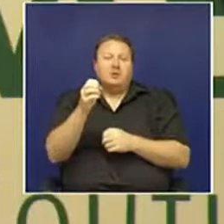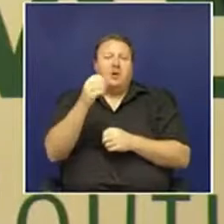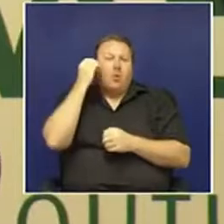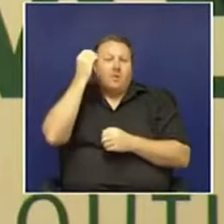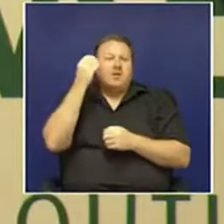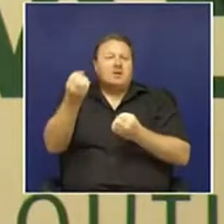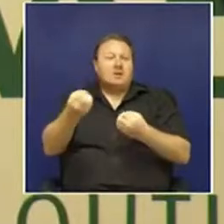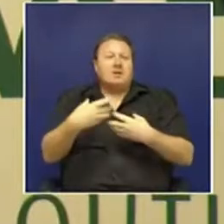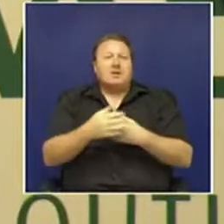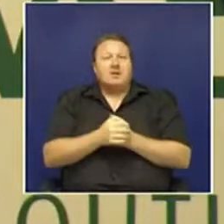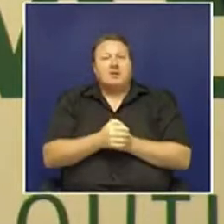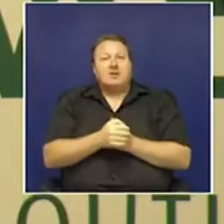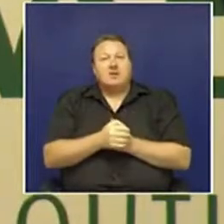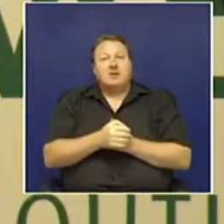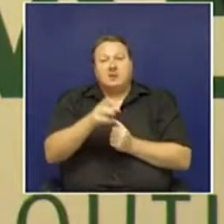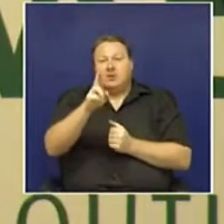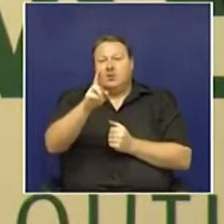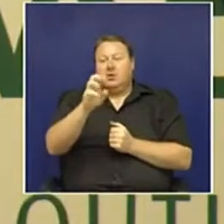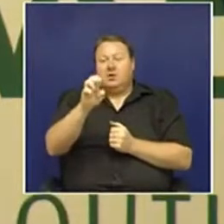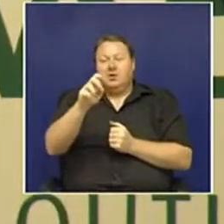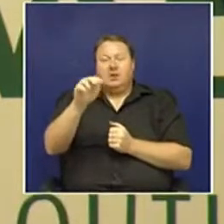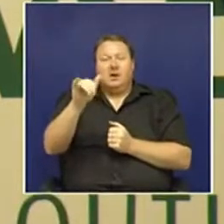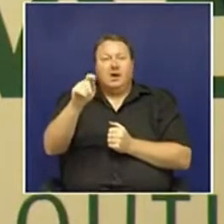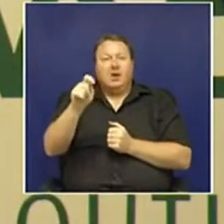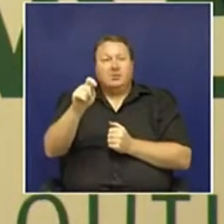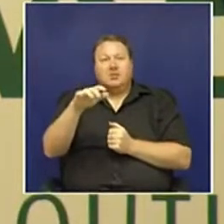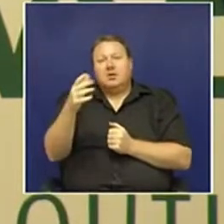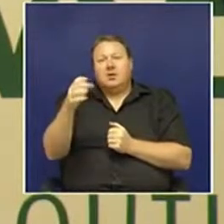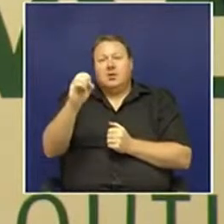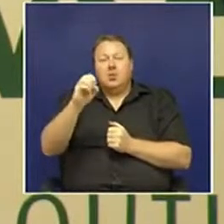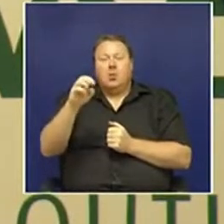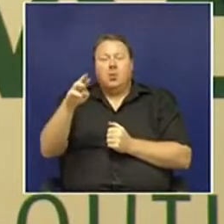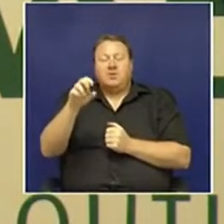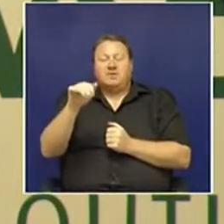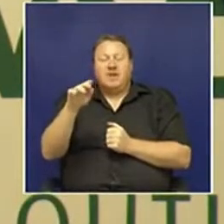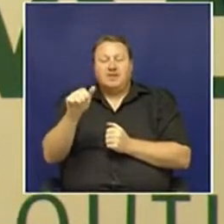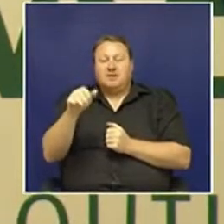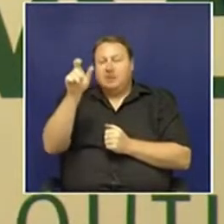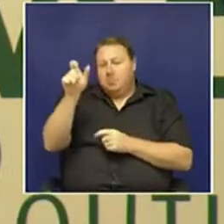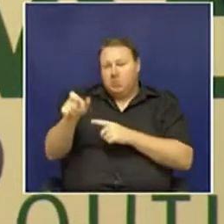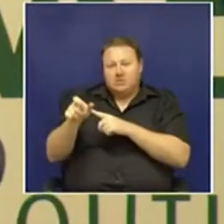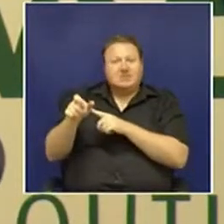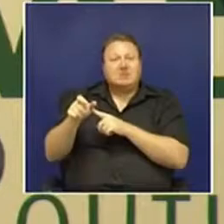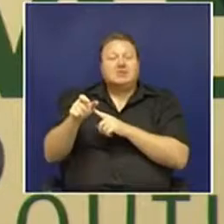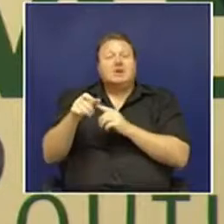Renette Oosthuizen, a small business owner from Gauteng, had this tip.